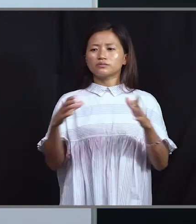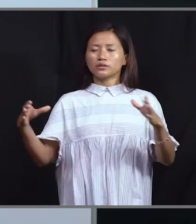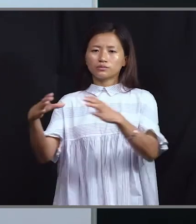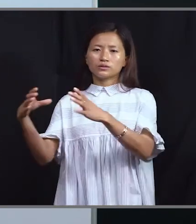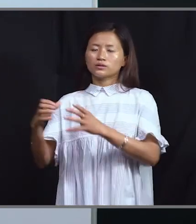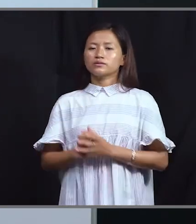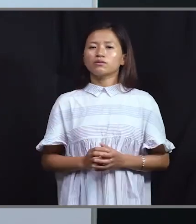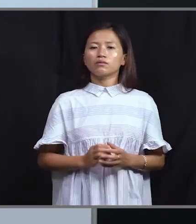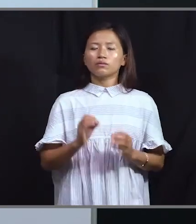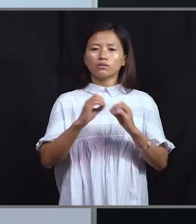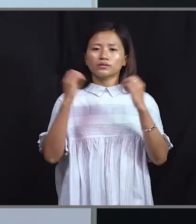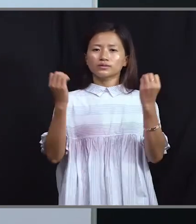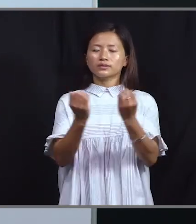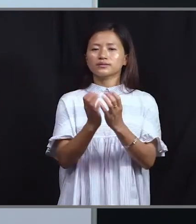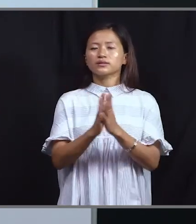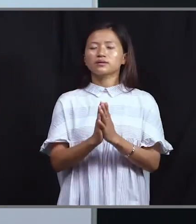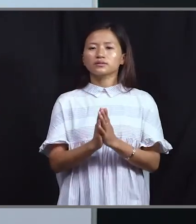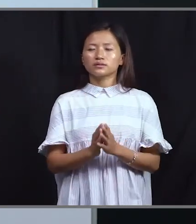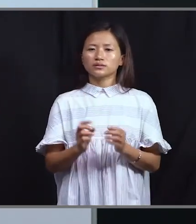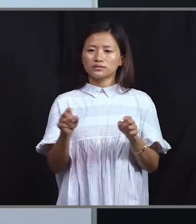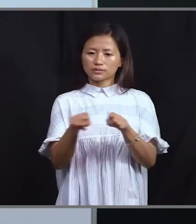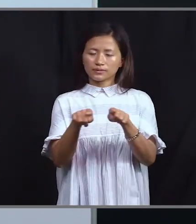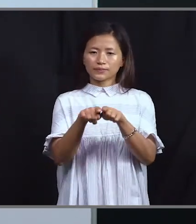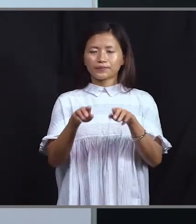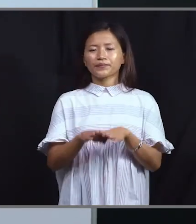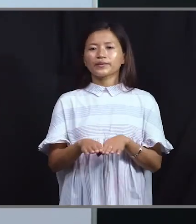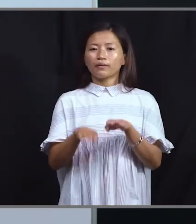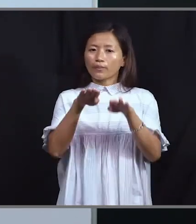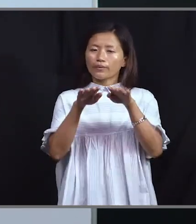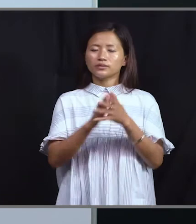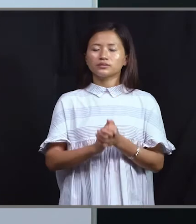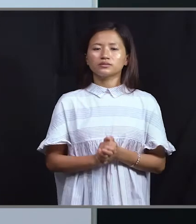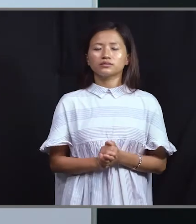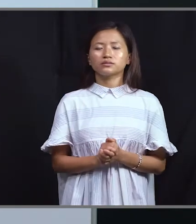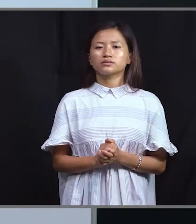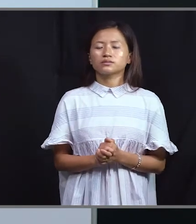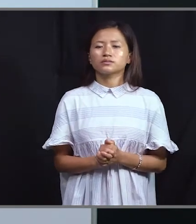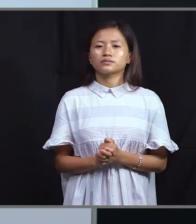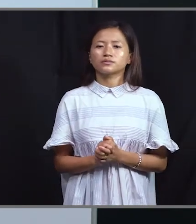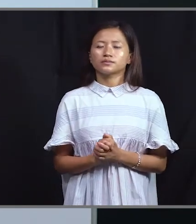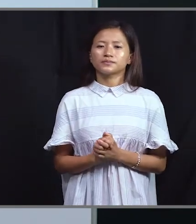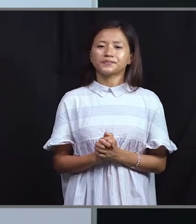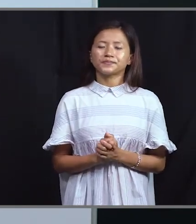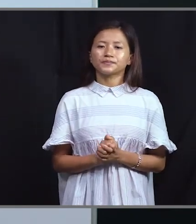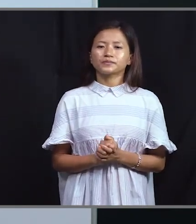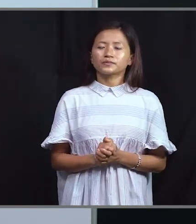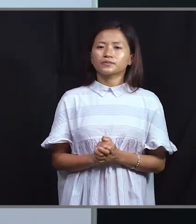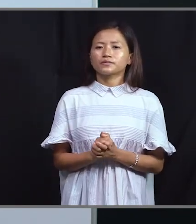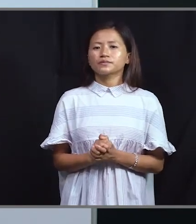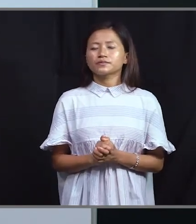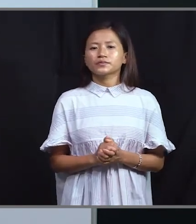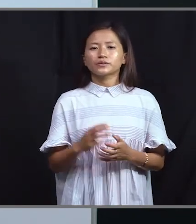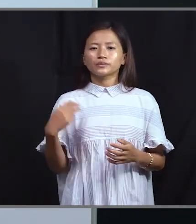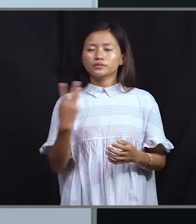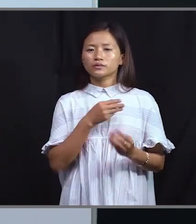at the same level, at the same rate, okay, in order to achieve an organizational goal. Now, we will